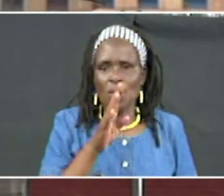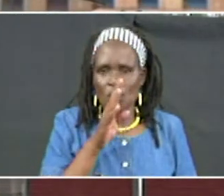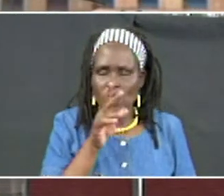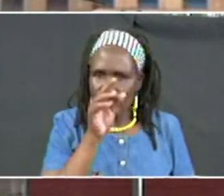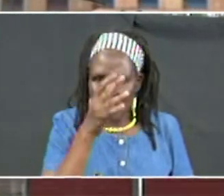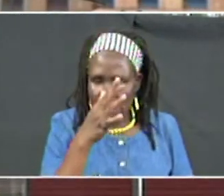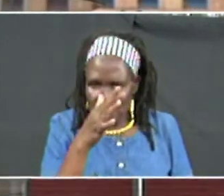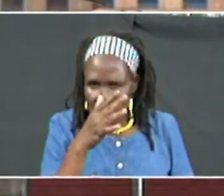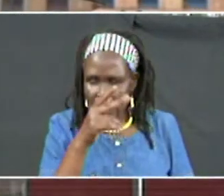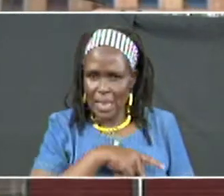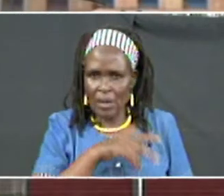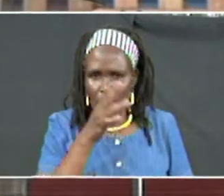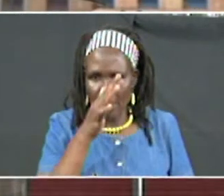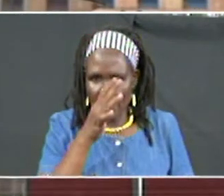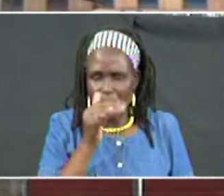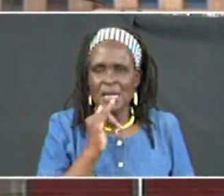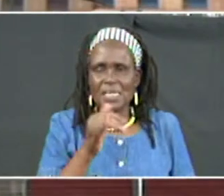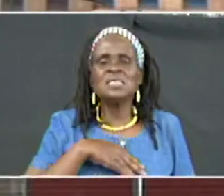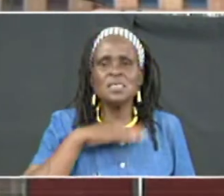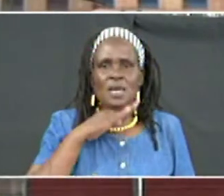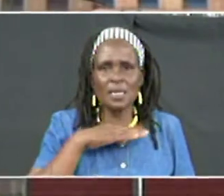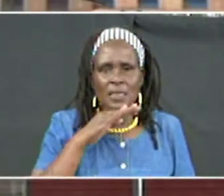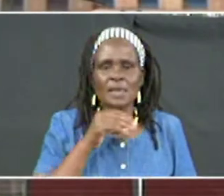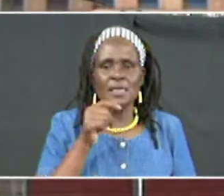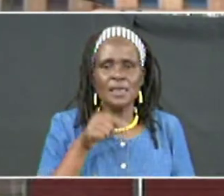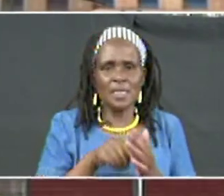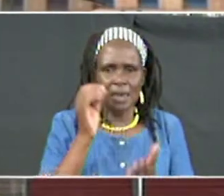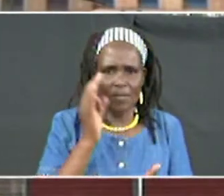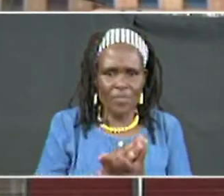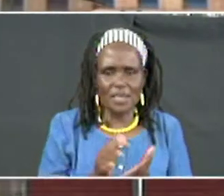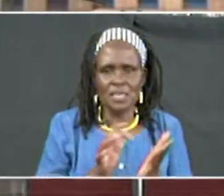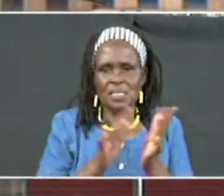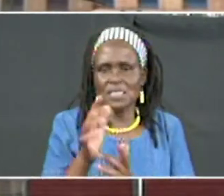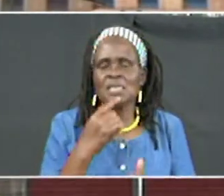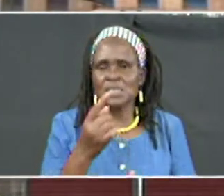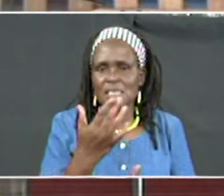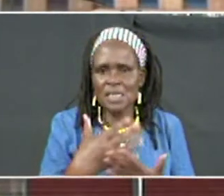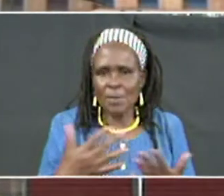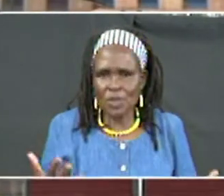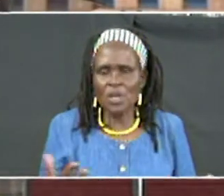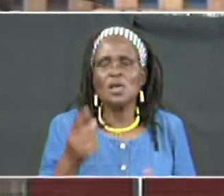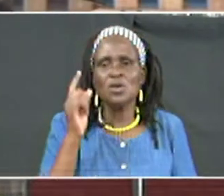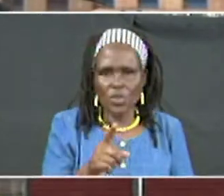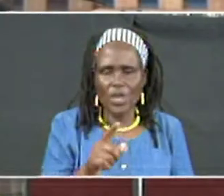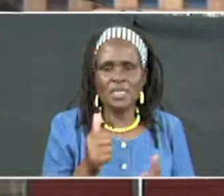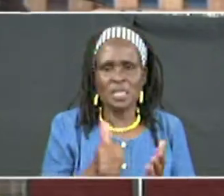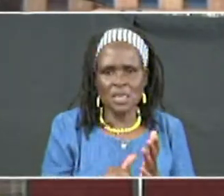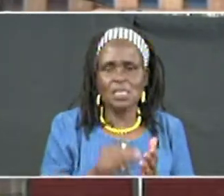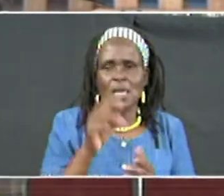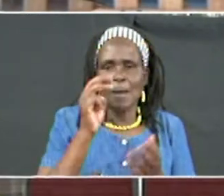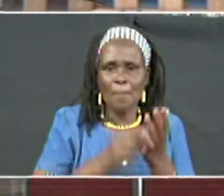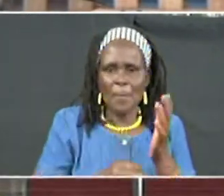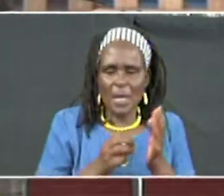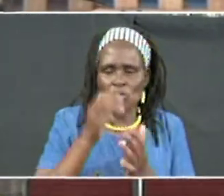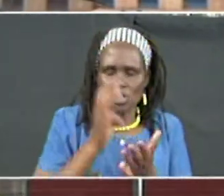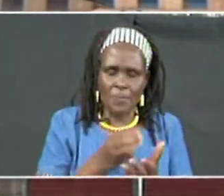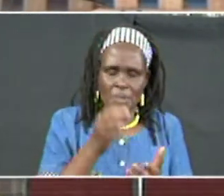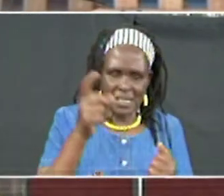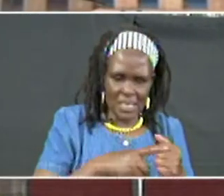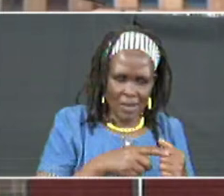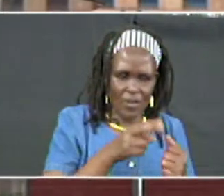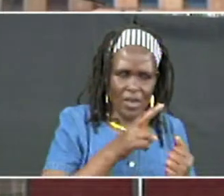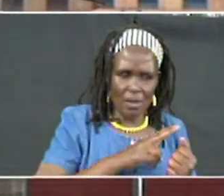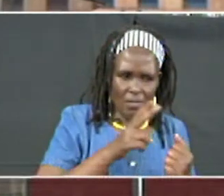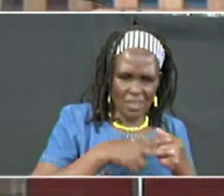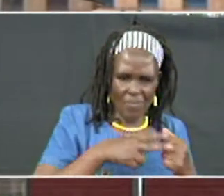hypocrisy is deadly. In fact, Jesus does say something to that effect in Matthew chapter 7, verse 21 to verse